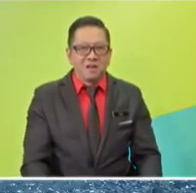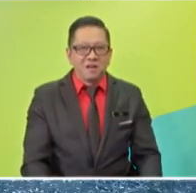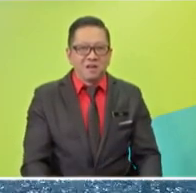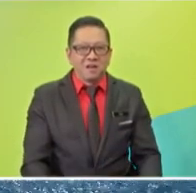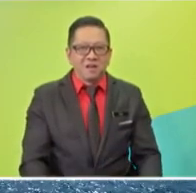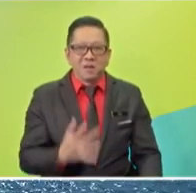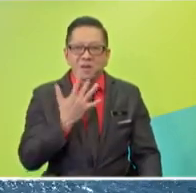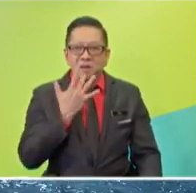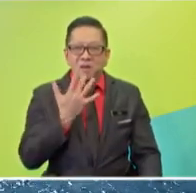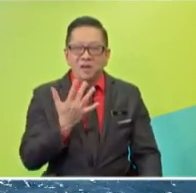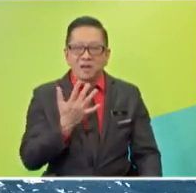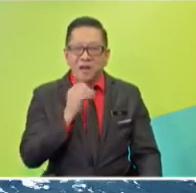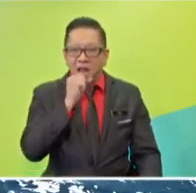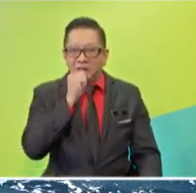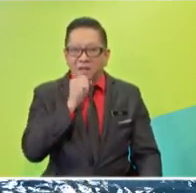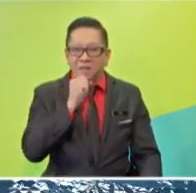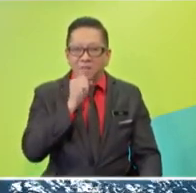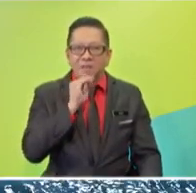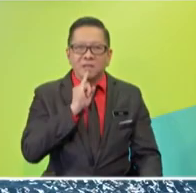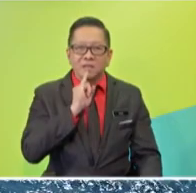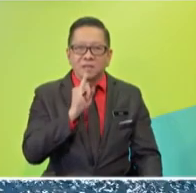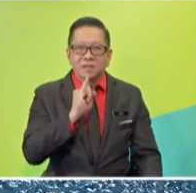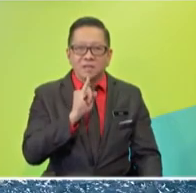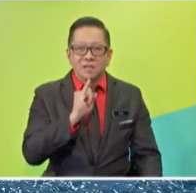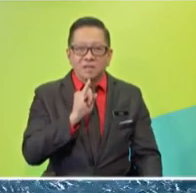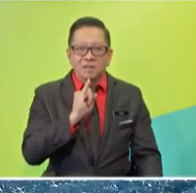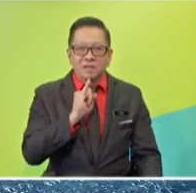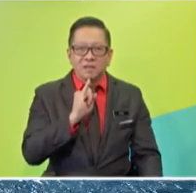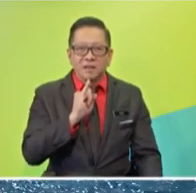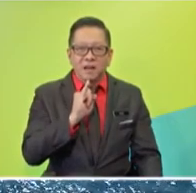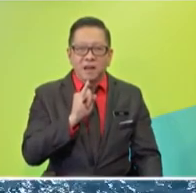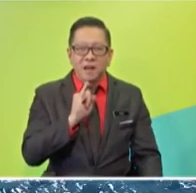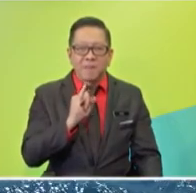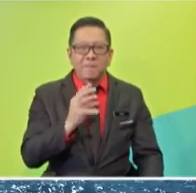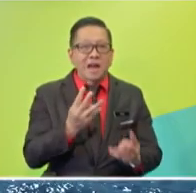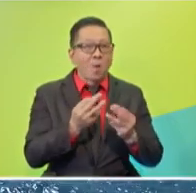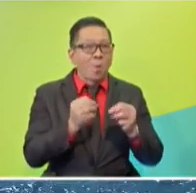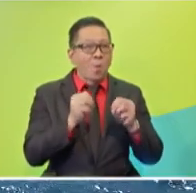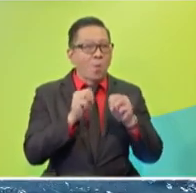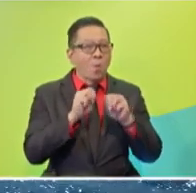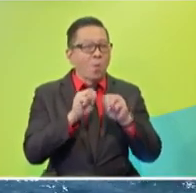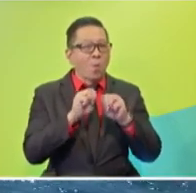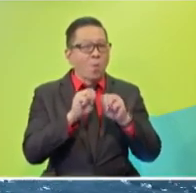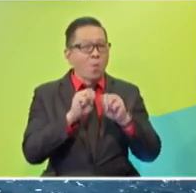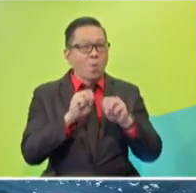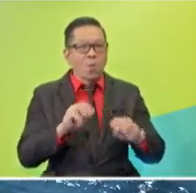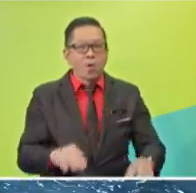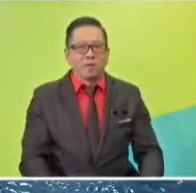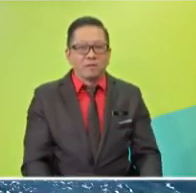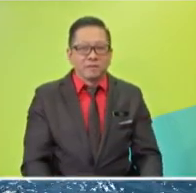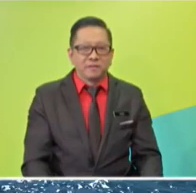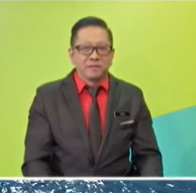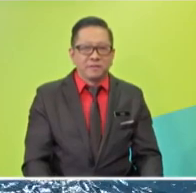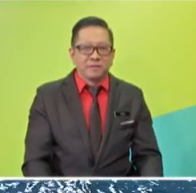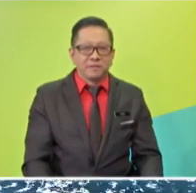My favorite flavor ice cream is mango. Mango flavor. And last but not least, Ningzi, what's